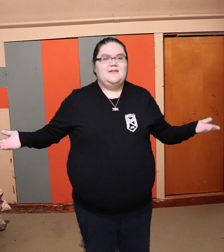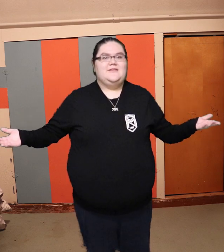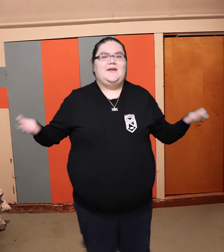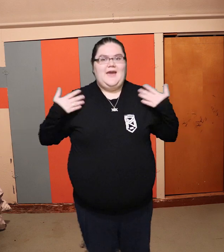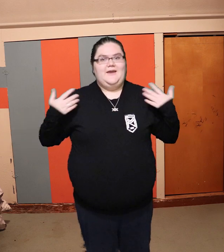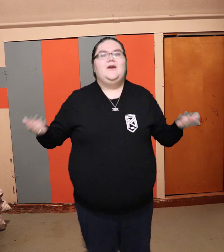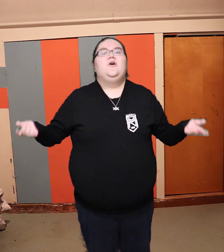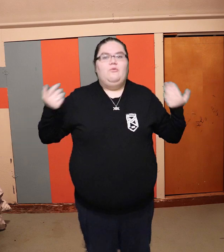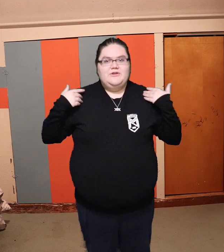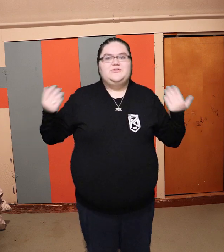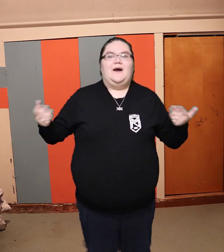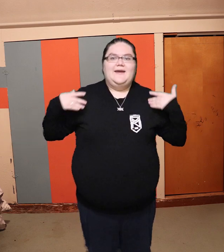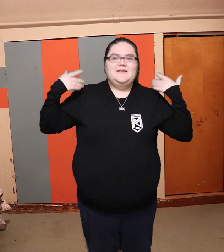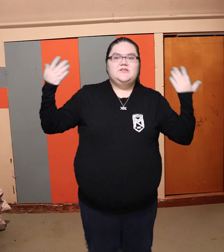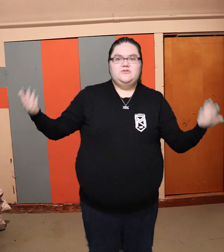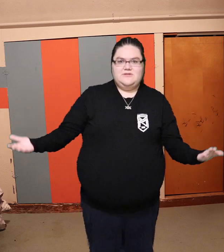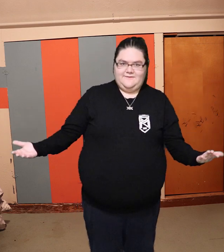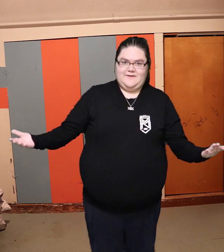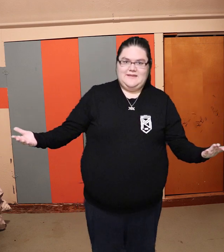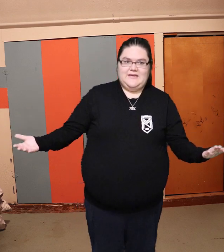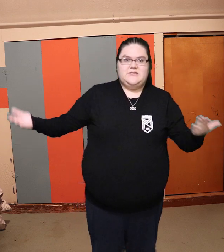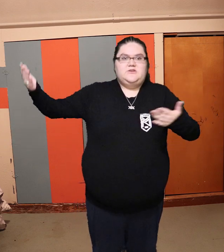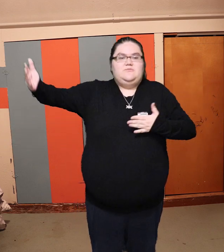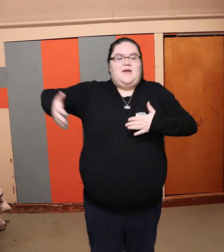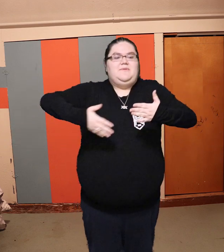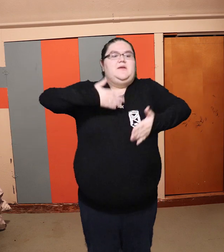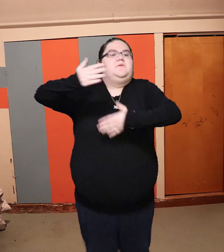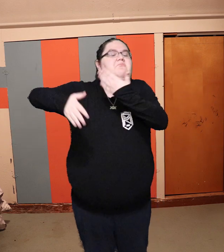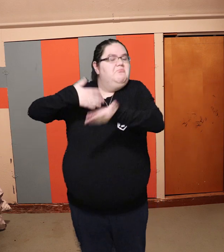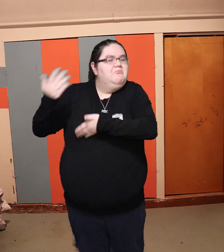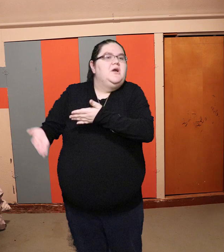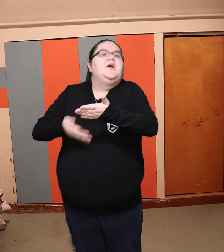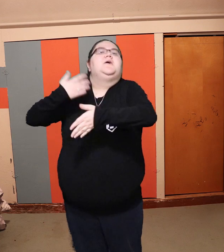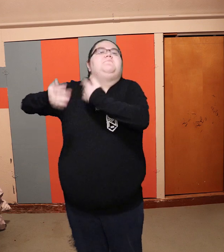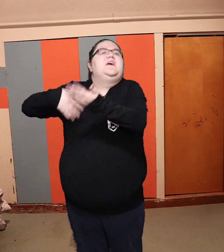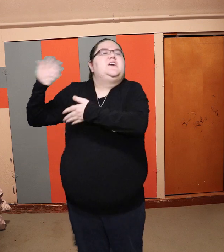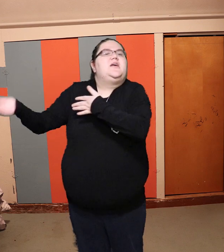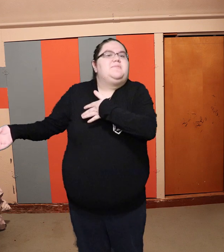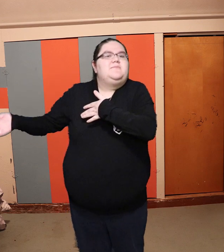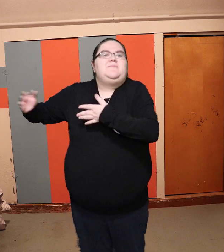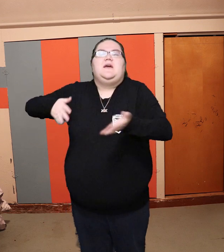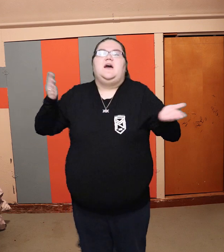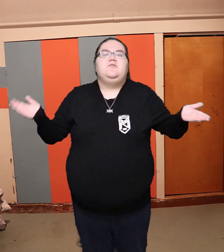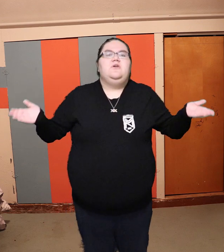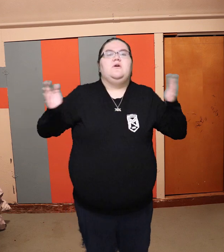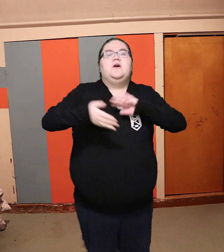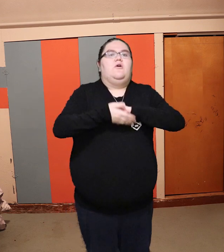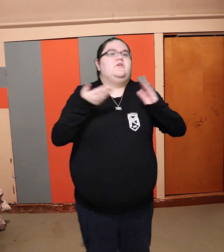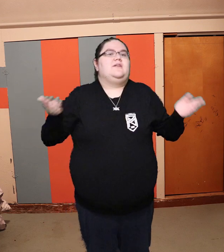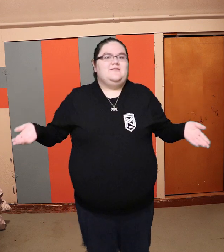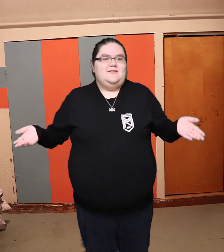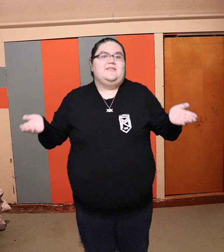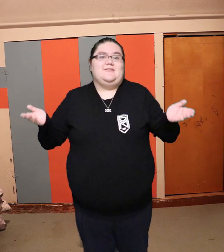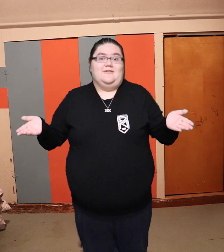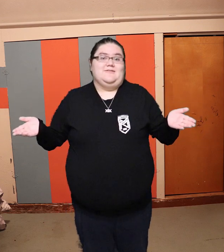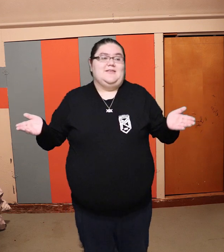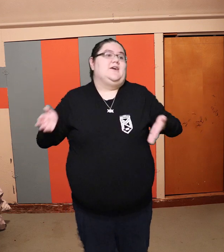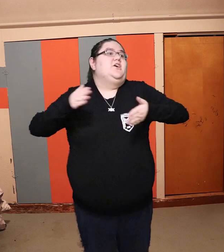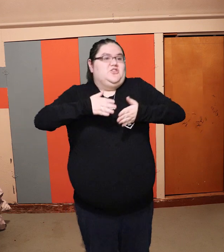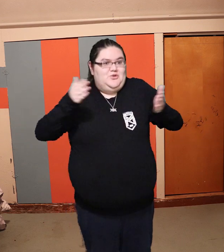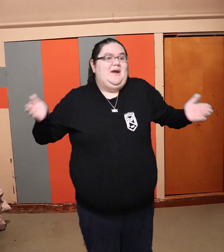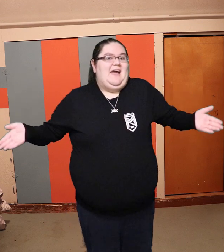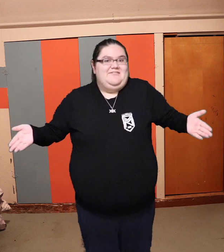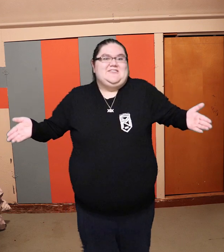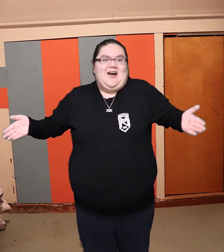then that means that's like, hey, what do I need to do differently to maybe pick it up, maybe, I don't know. Or that's also a